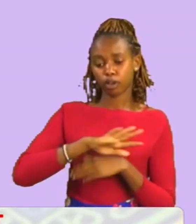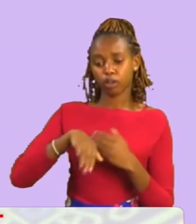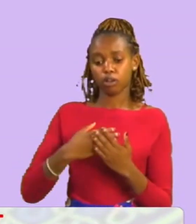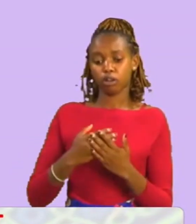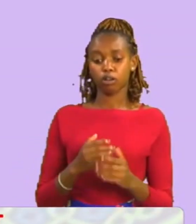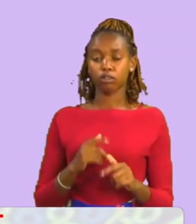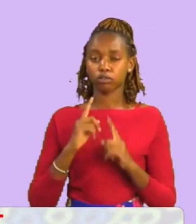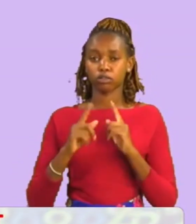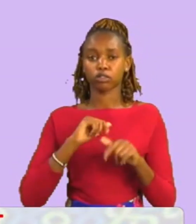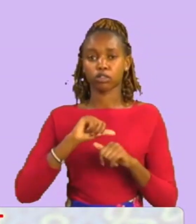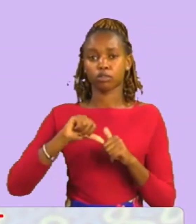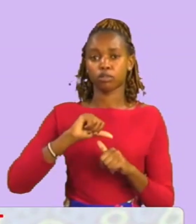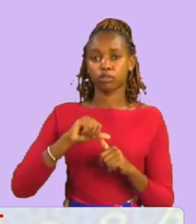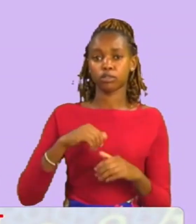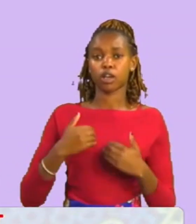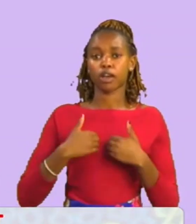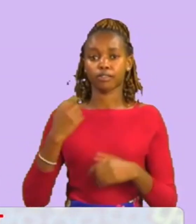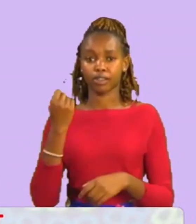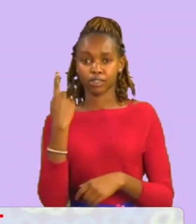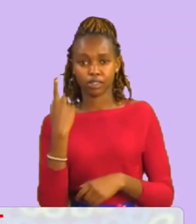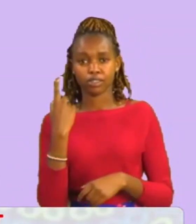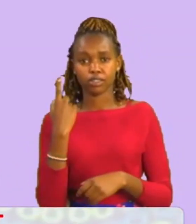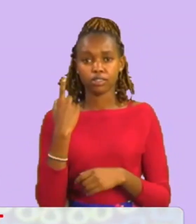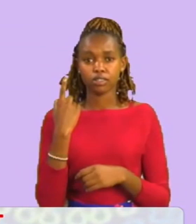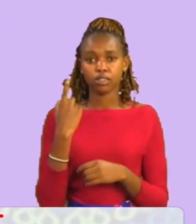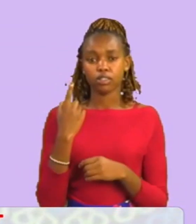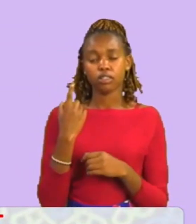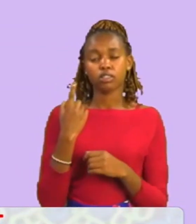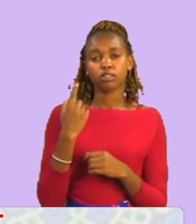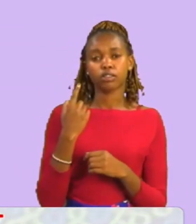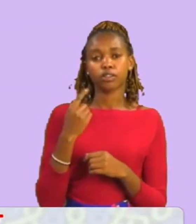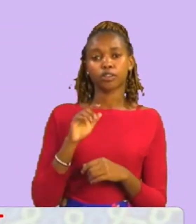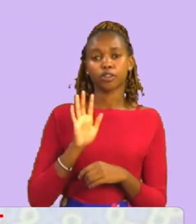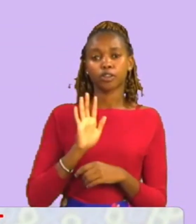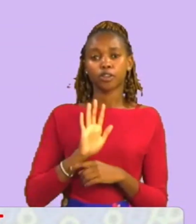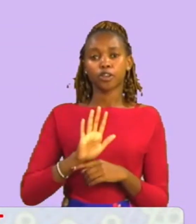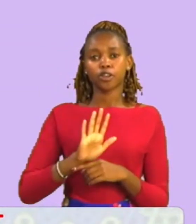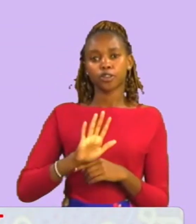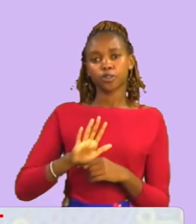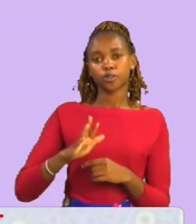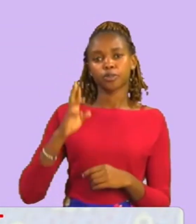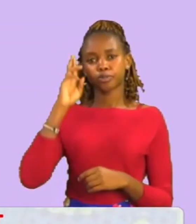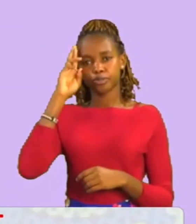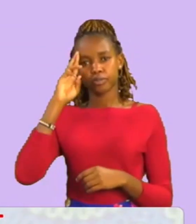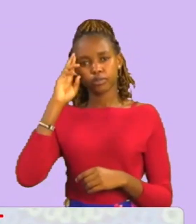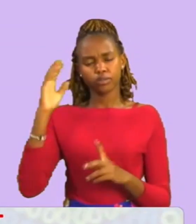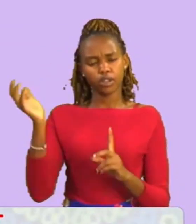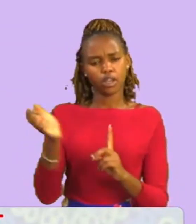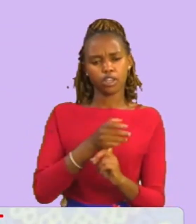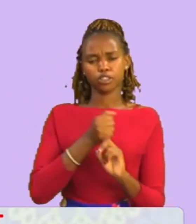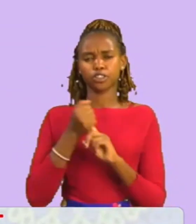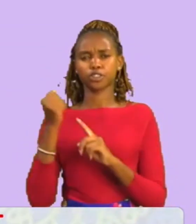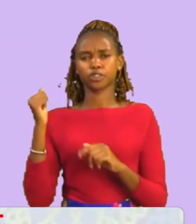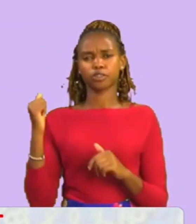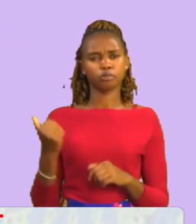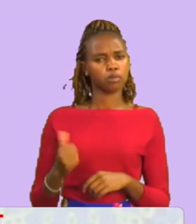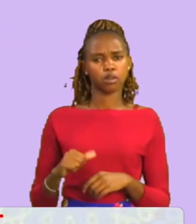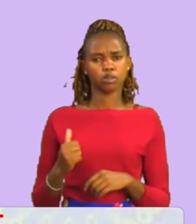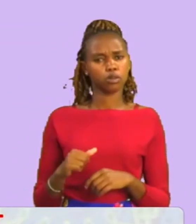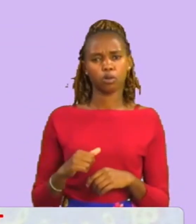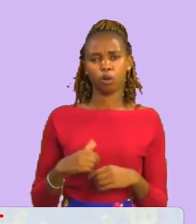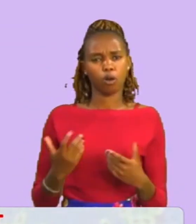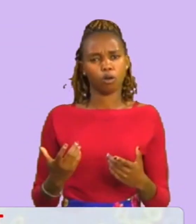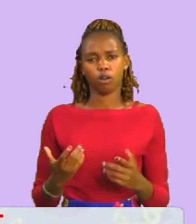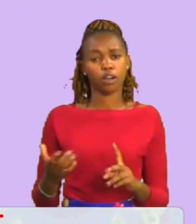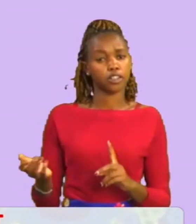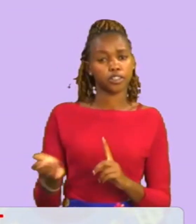an understanding that as much as the mwaka inaisha, your purpose, umeifika kweli ama kama hujafika, what are the steps that you're